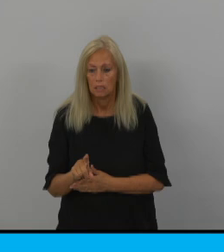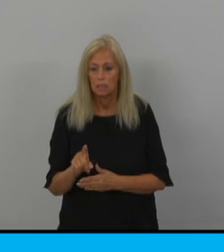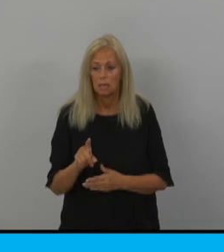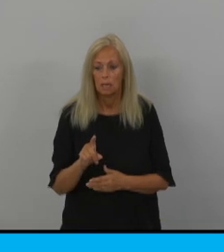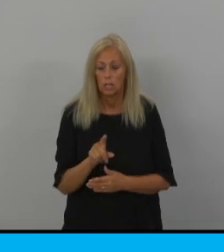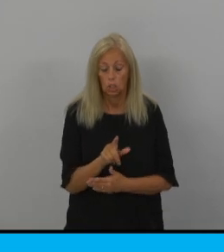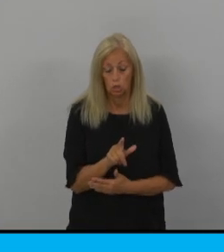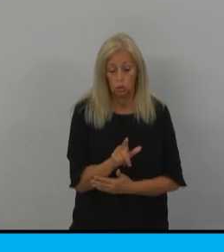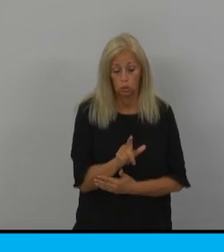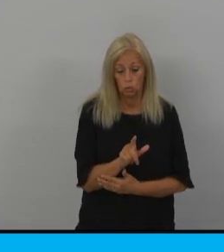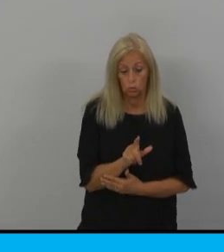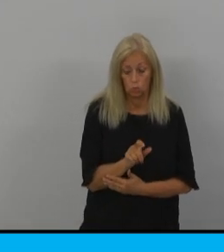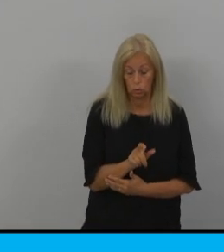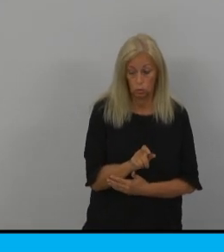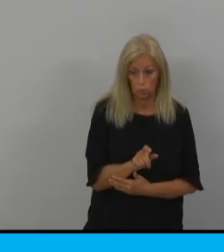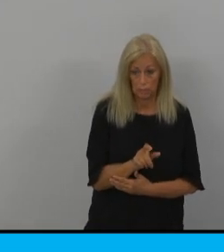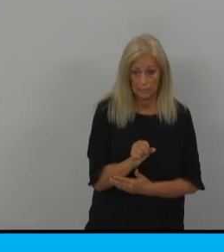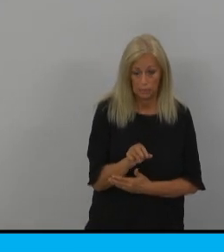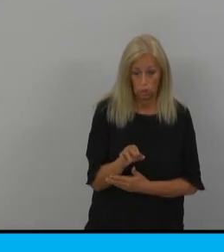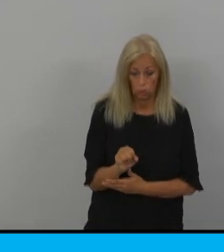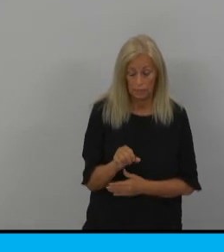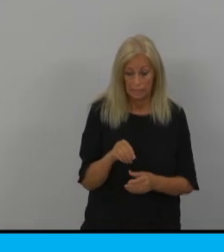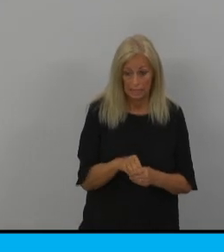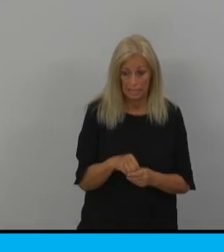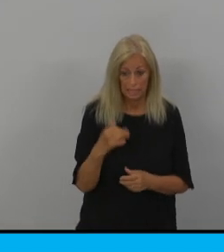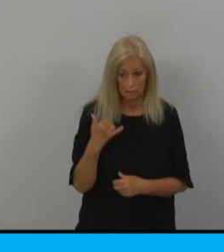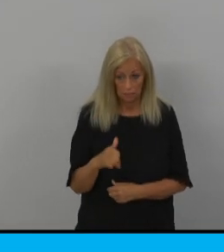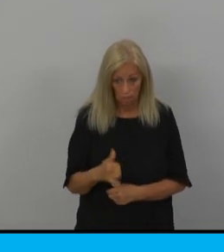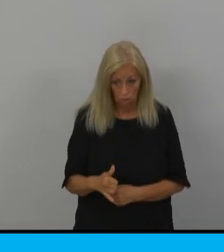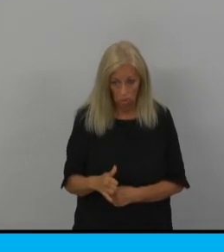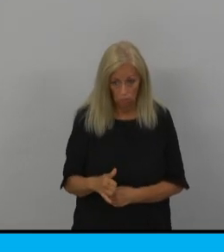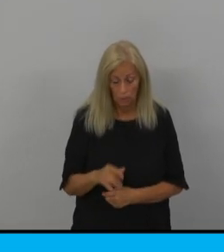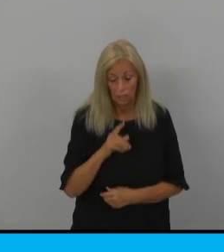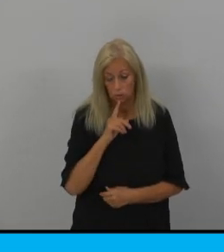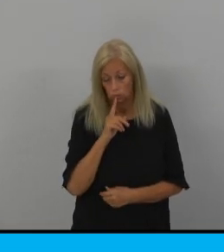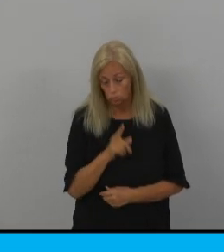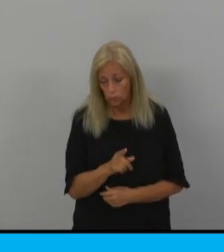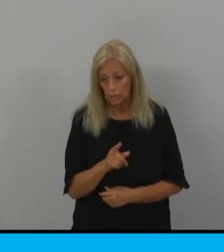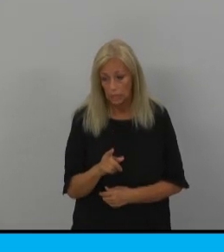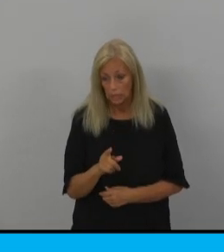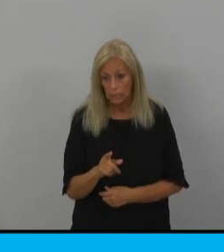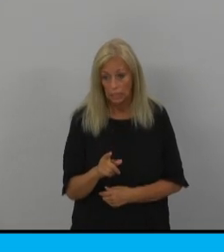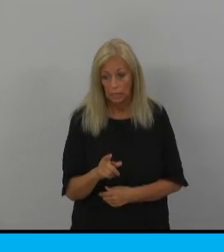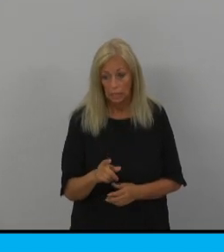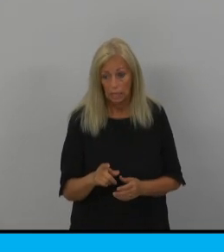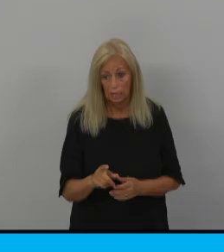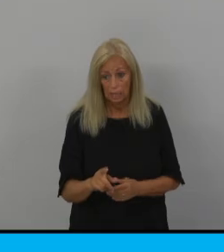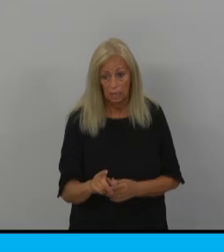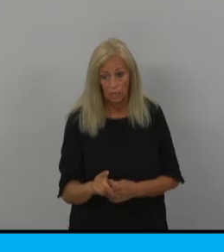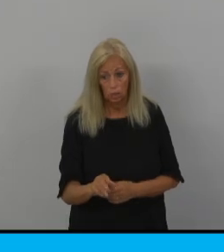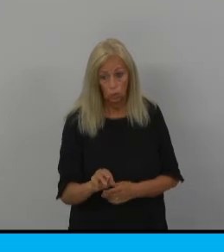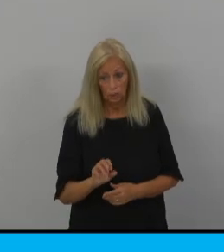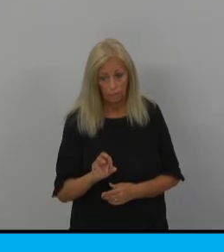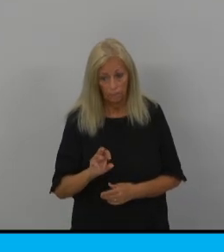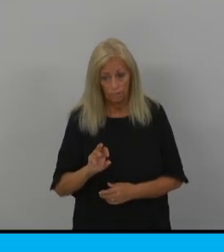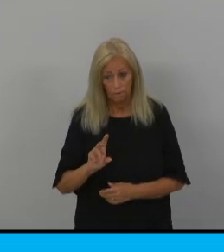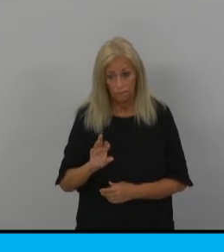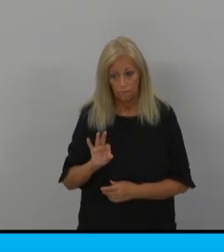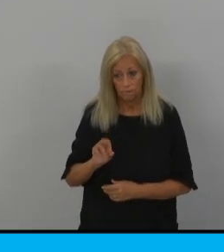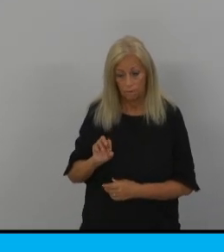And then the 21 series in yellow was actually refunded the rest